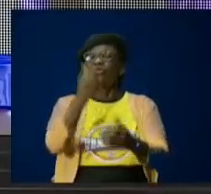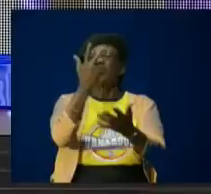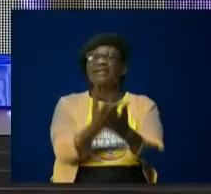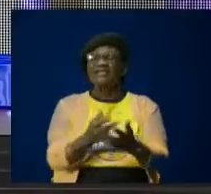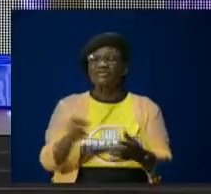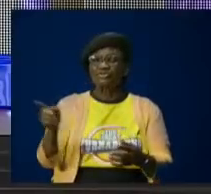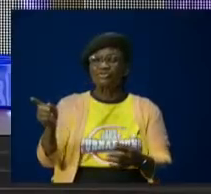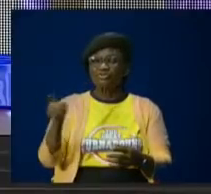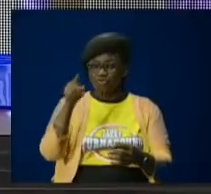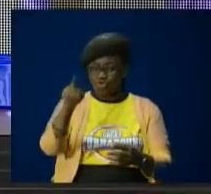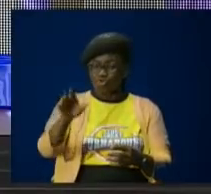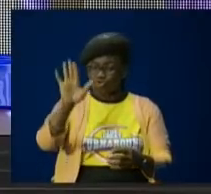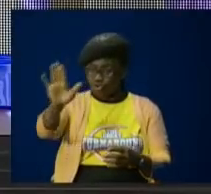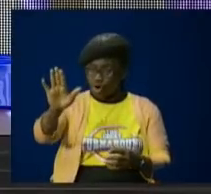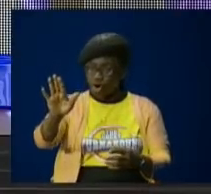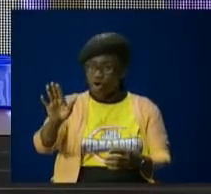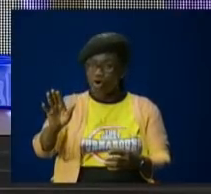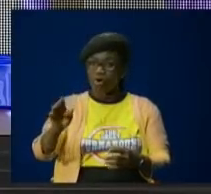Amen.